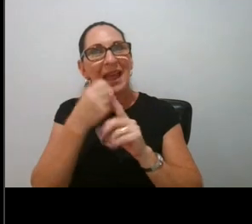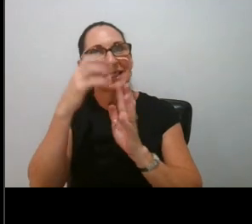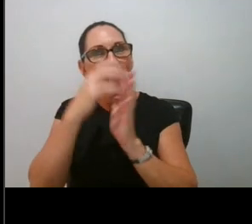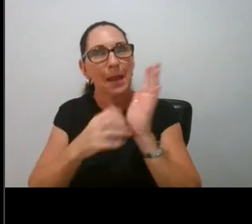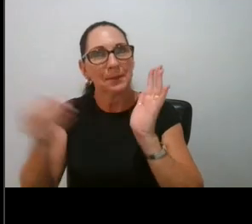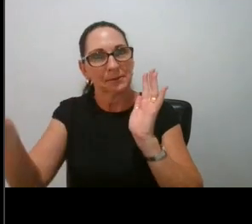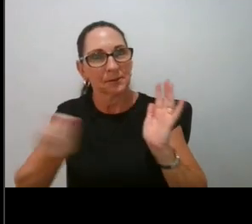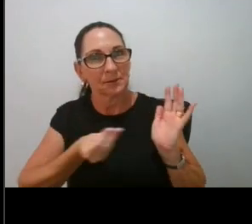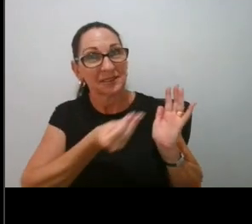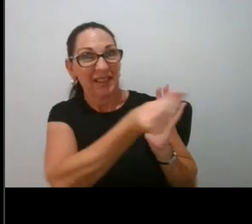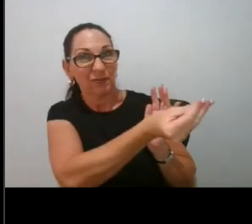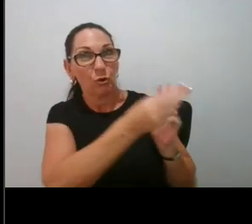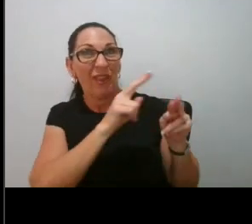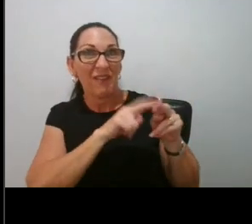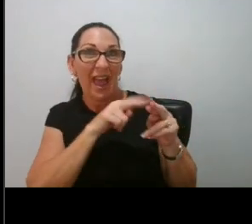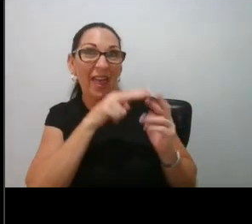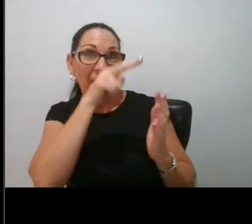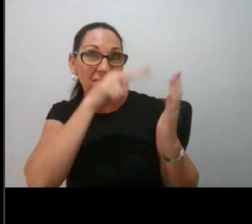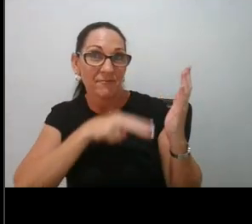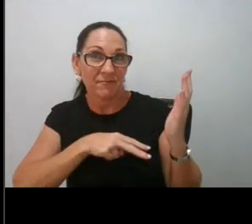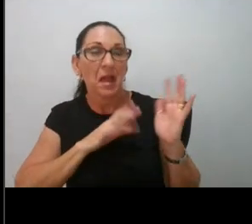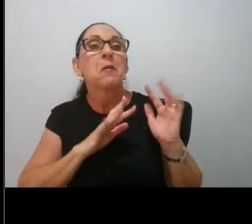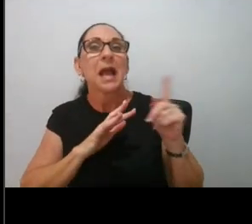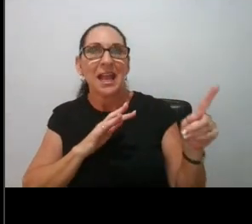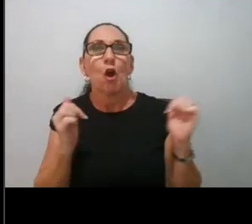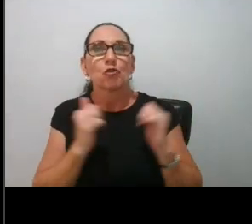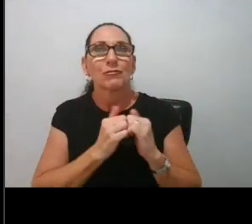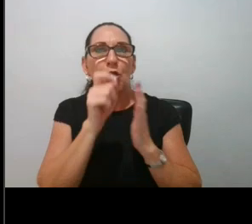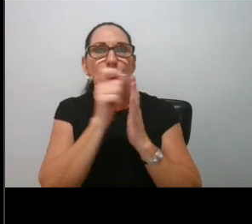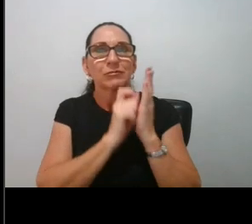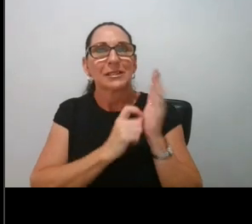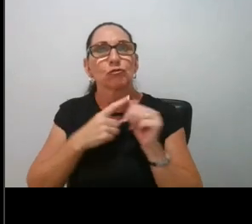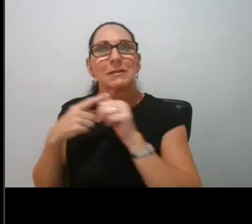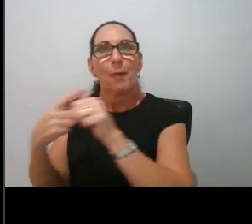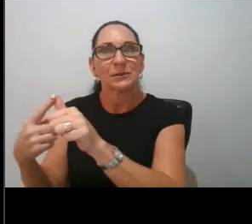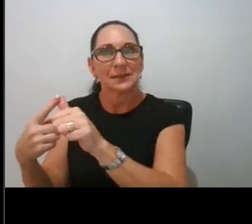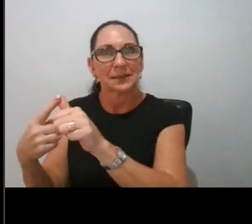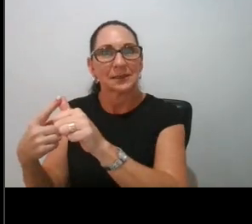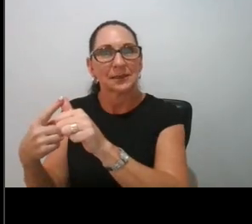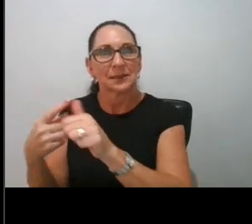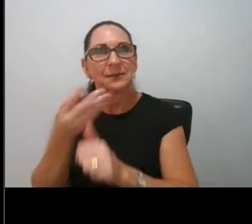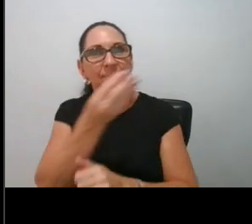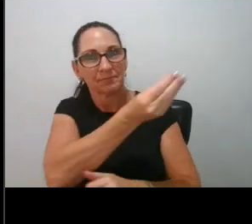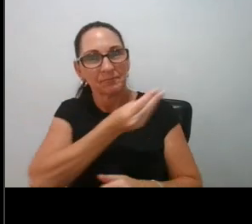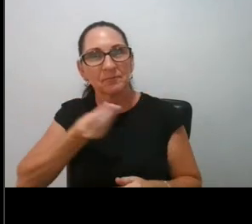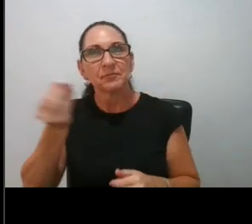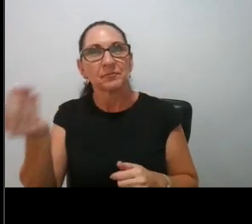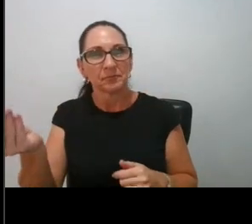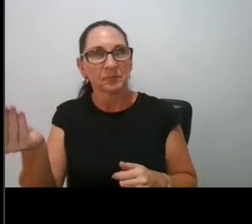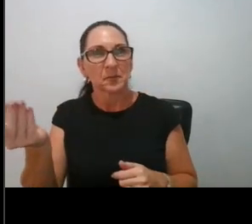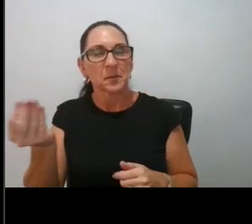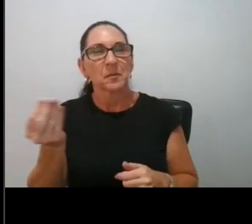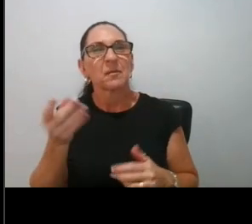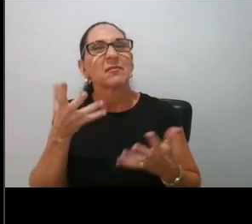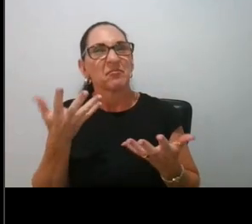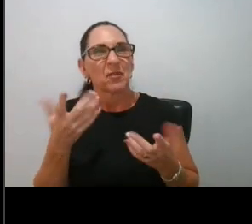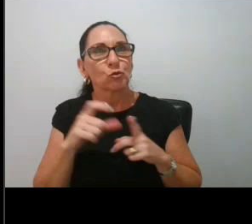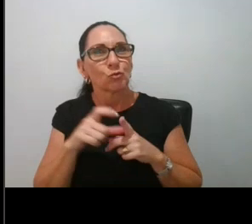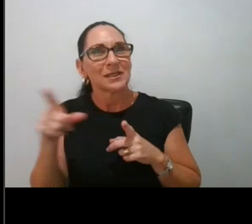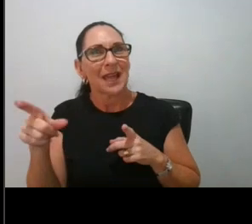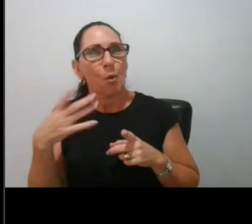statement with him. And then he agreed to provide a written response and she had particular things that she wanted him to address. And that